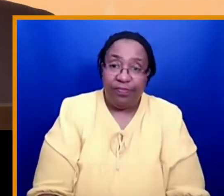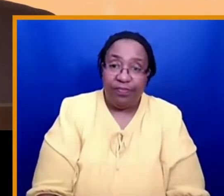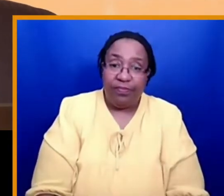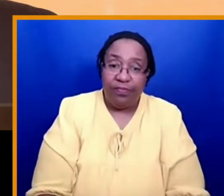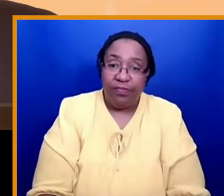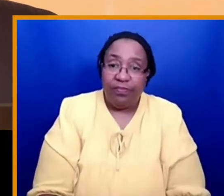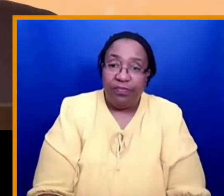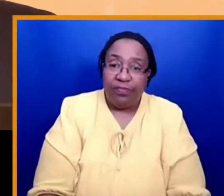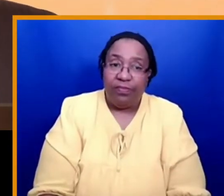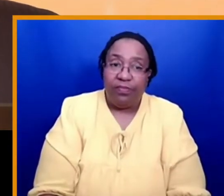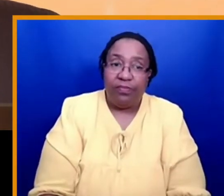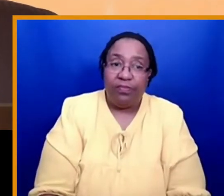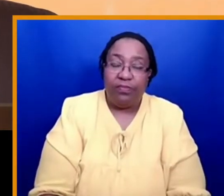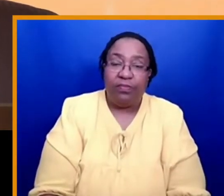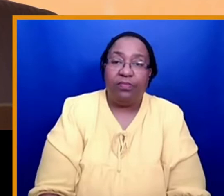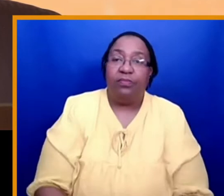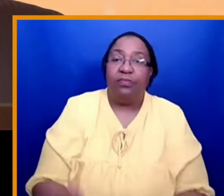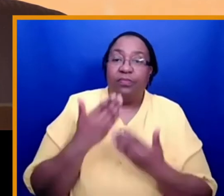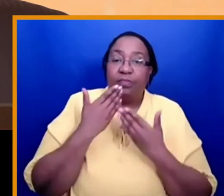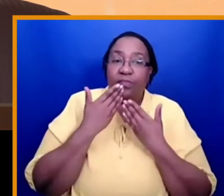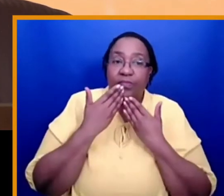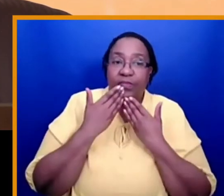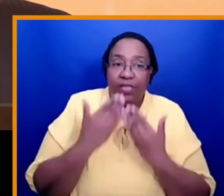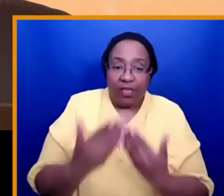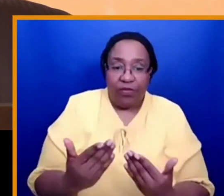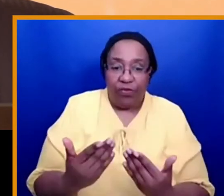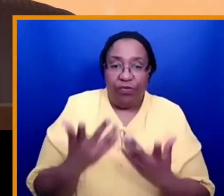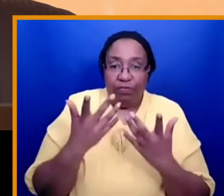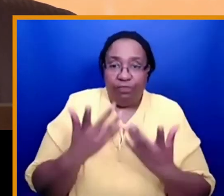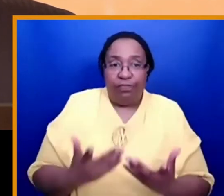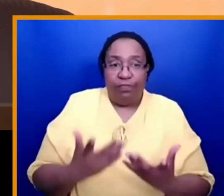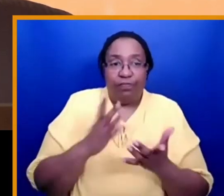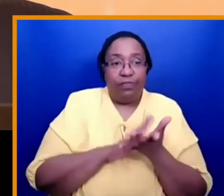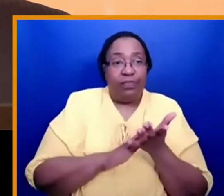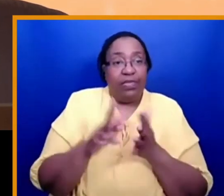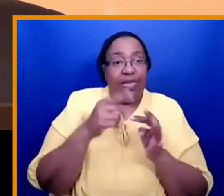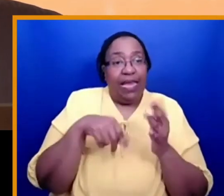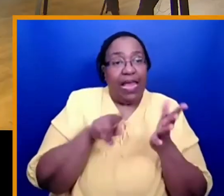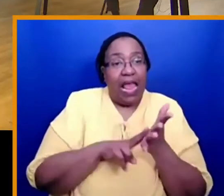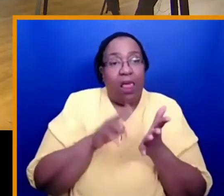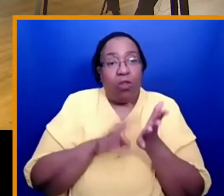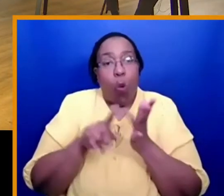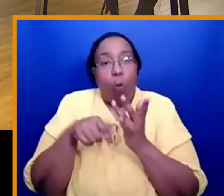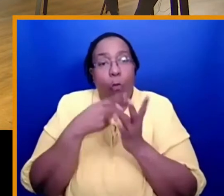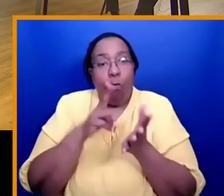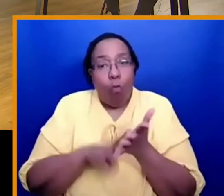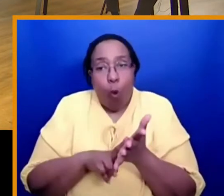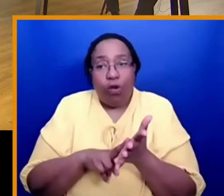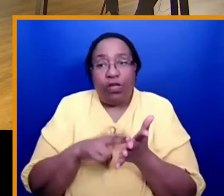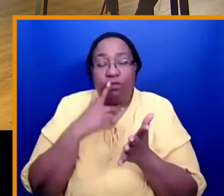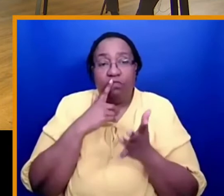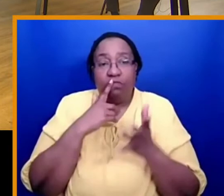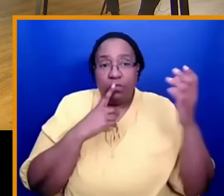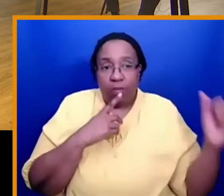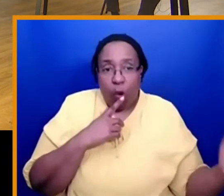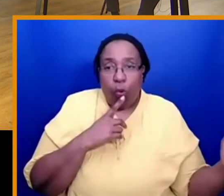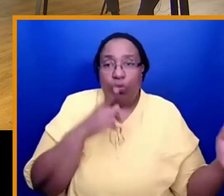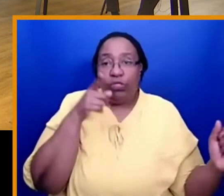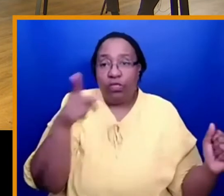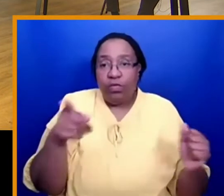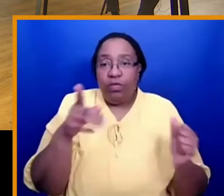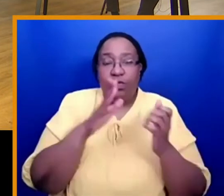Hannah, thank you very much for that. Can I ask Helen Morgan, please, to stand by? And I now call Michael Berwick-Gooding from